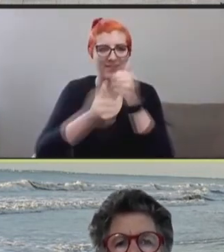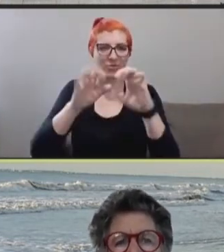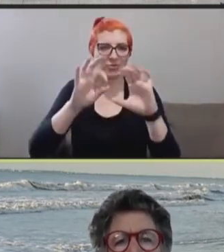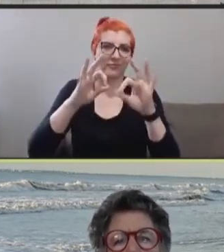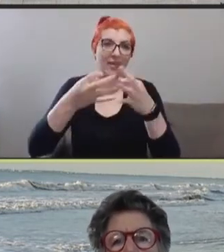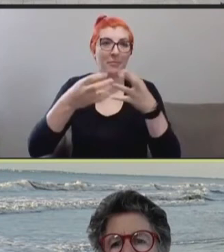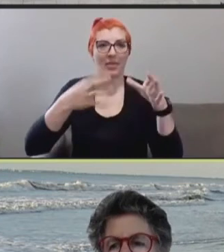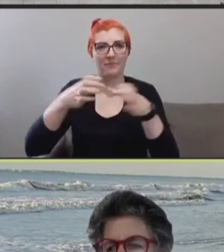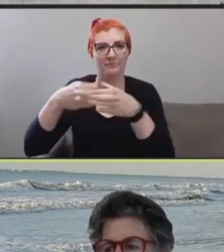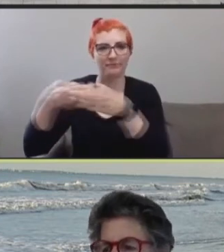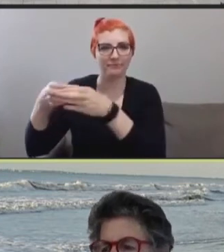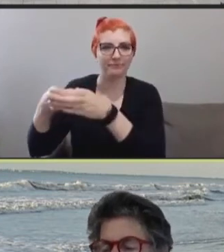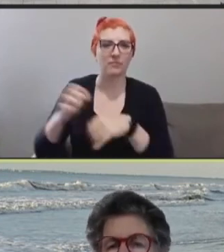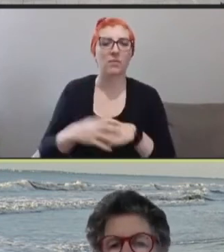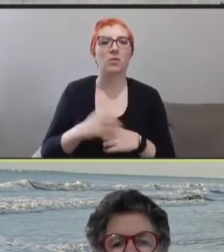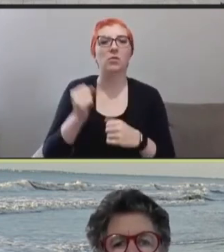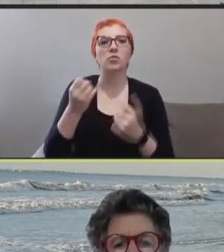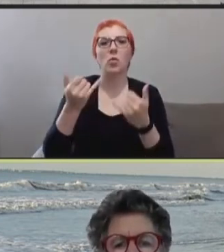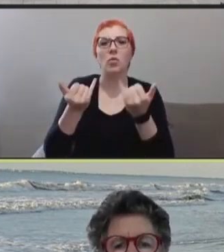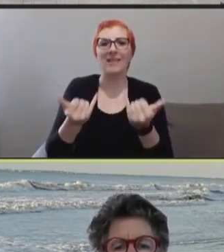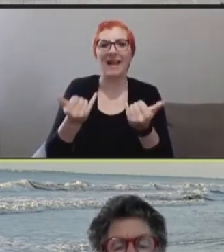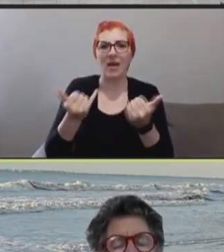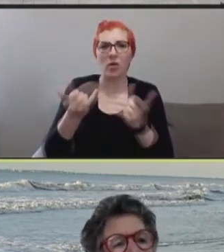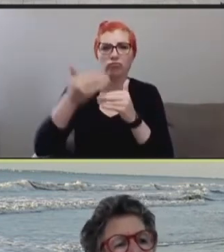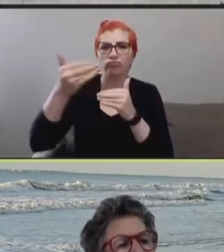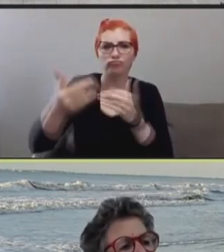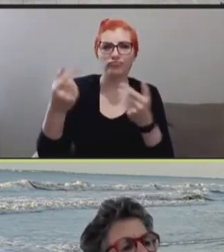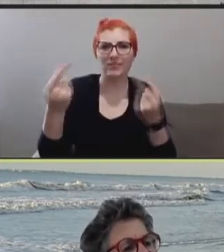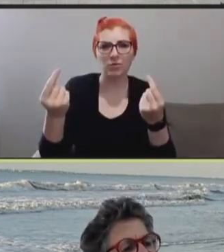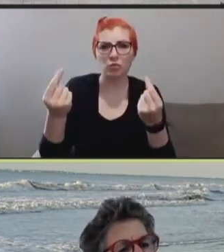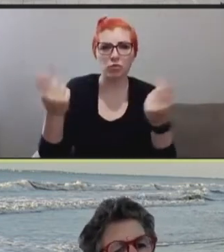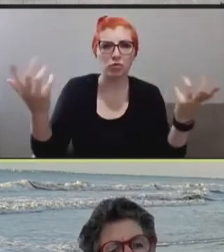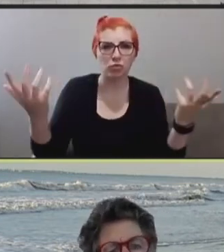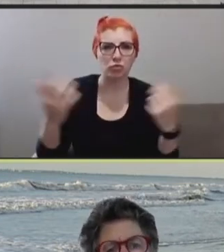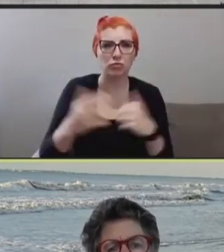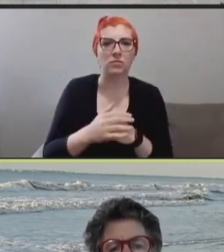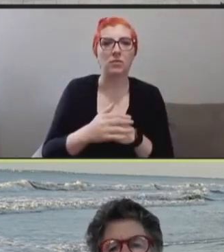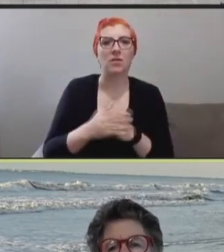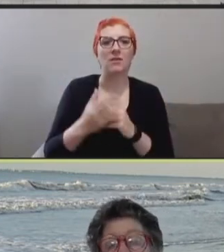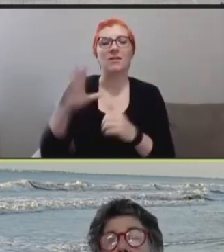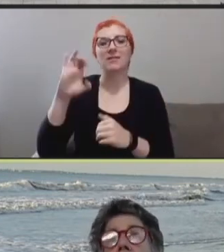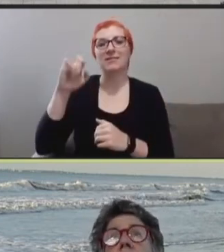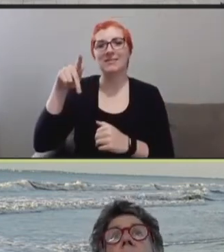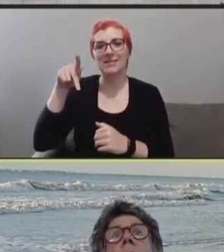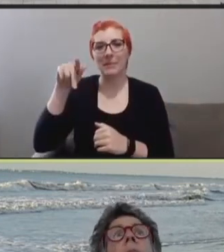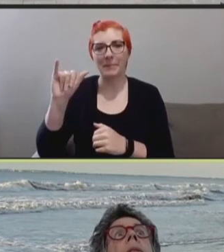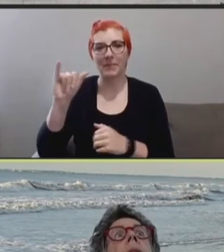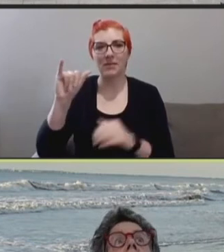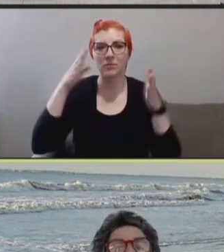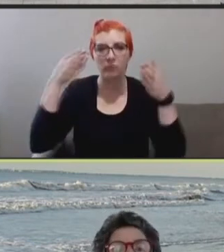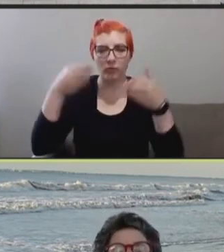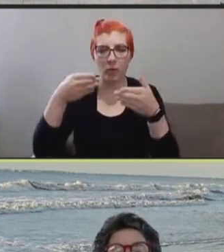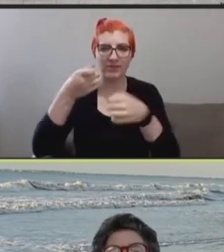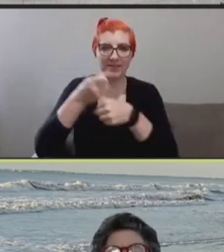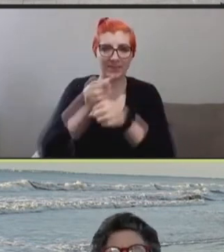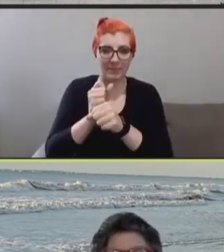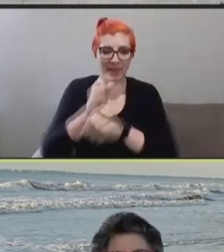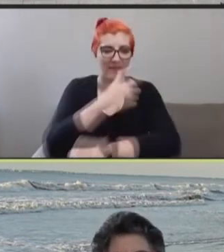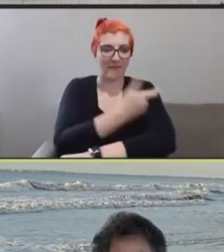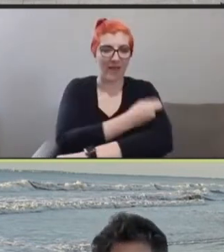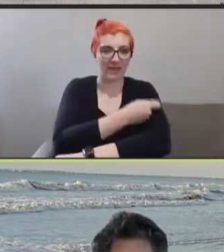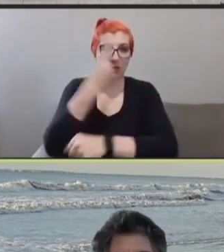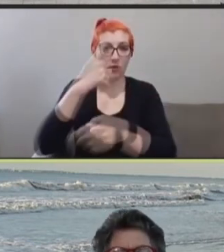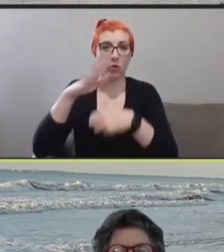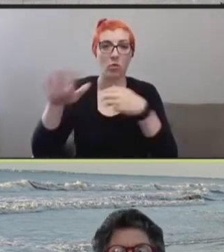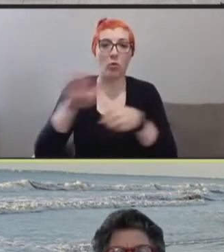So what is next? Again, because CEPI's focus is having to make vaccines for the world, and we really